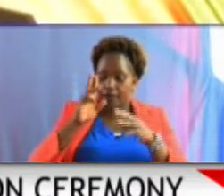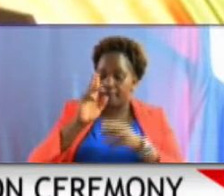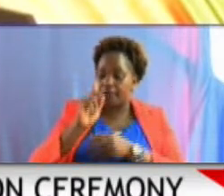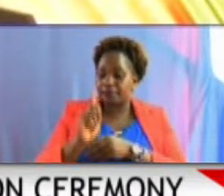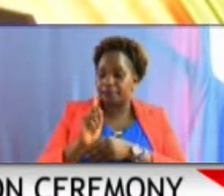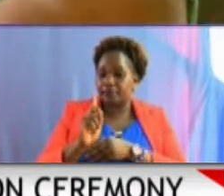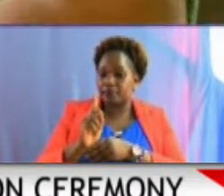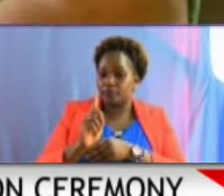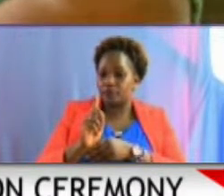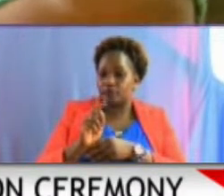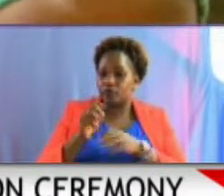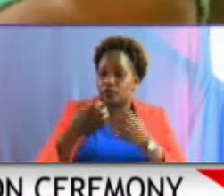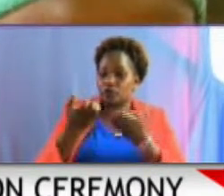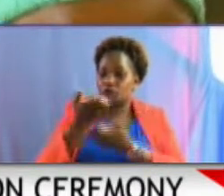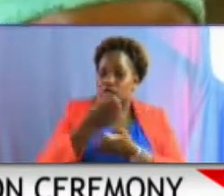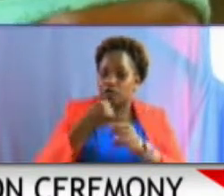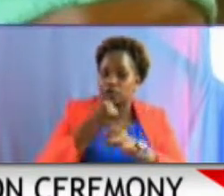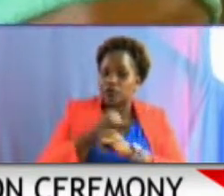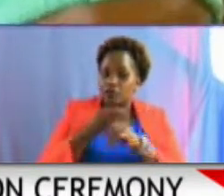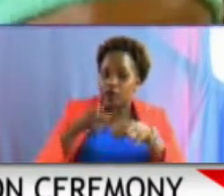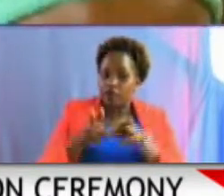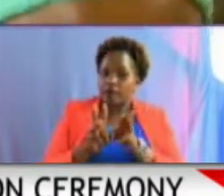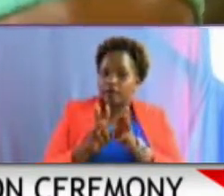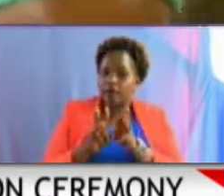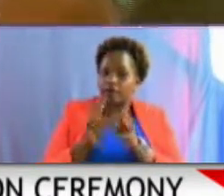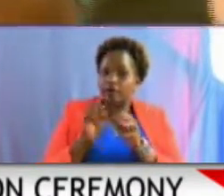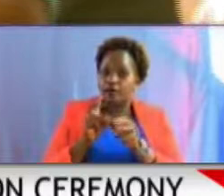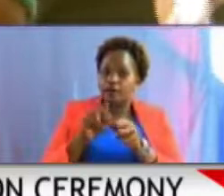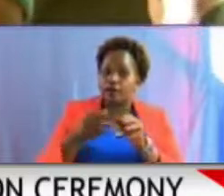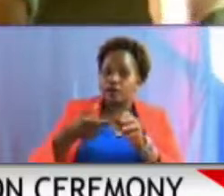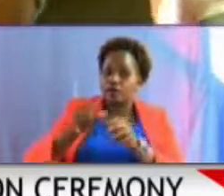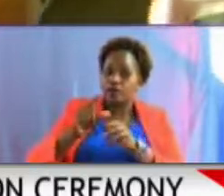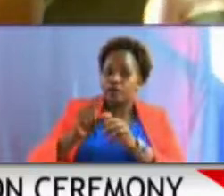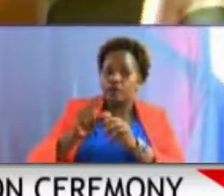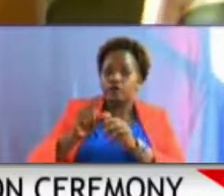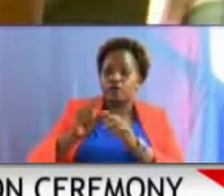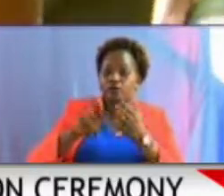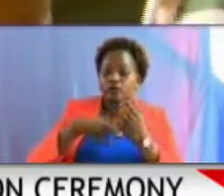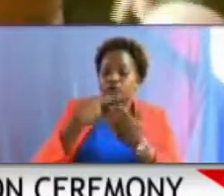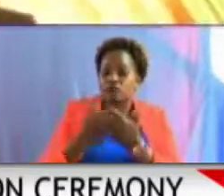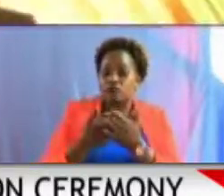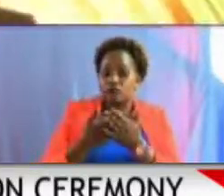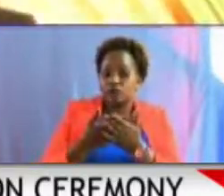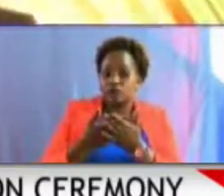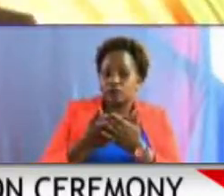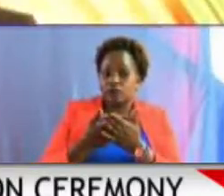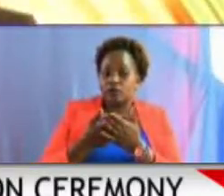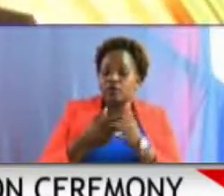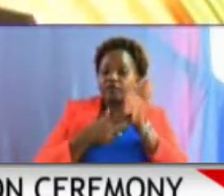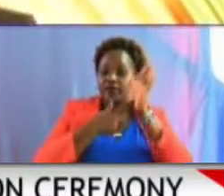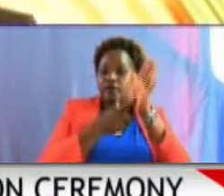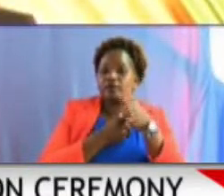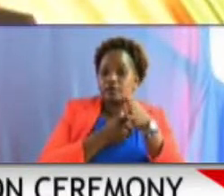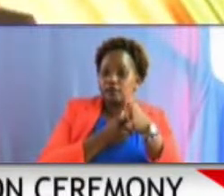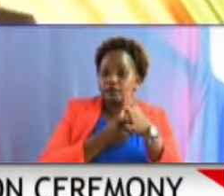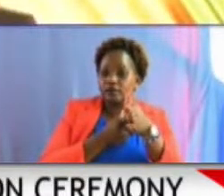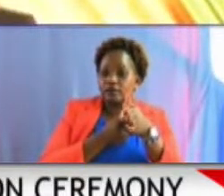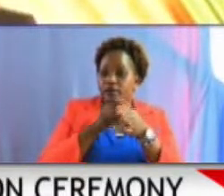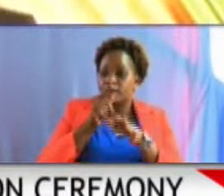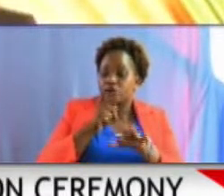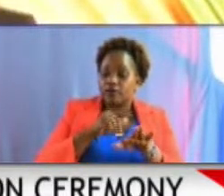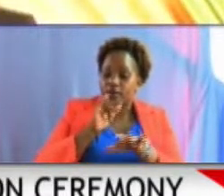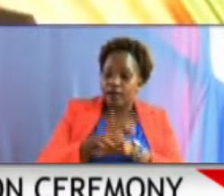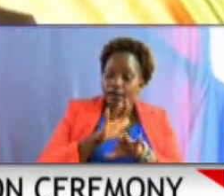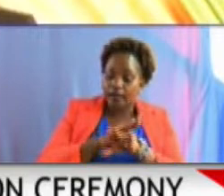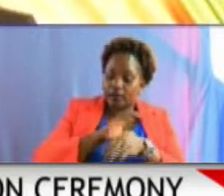the commercialization of innovations in a way to increase their funding sources. For example, during the early stages